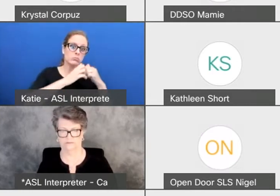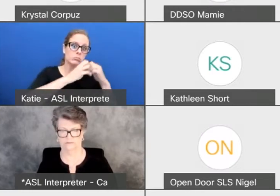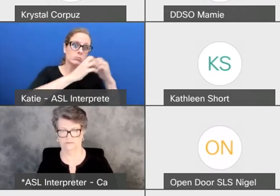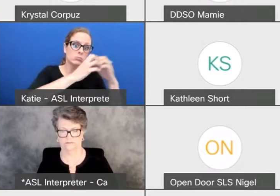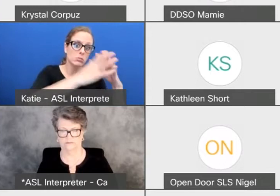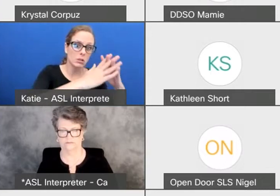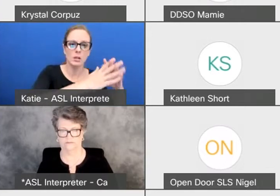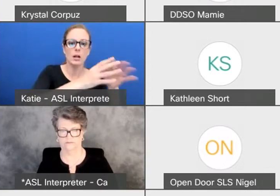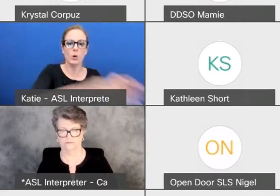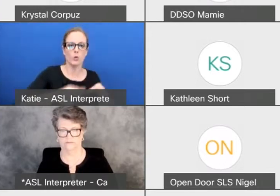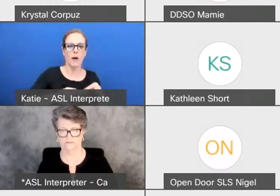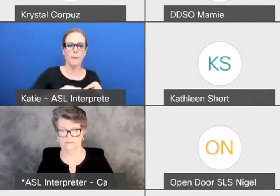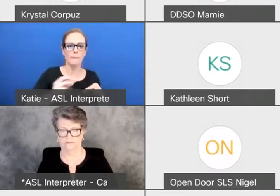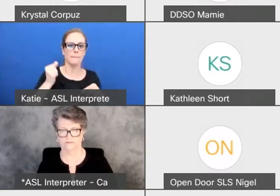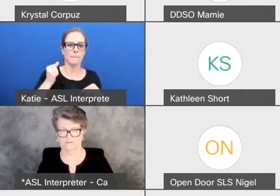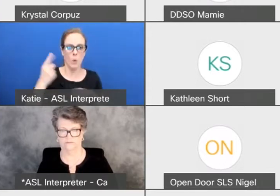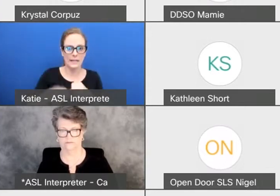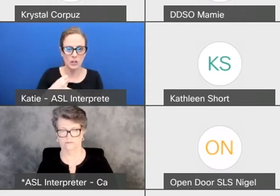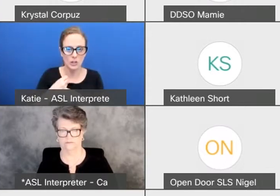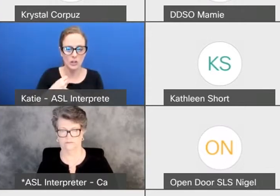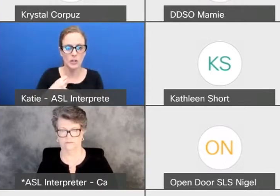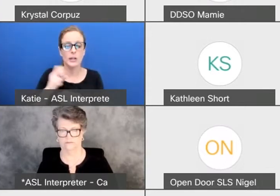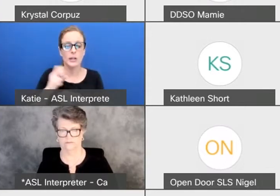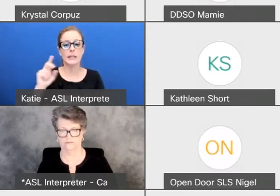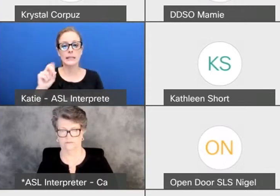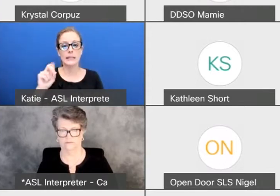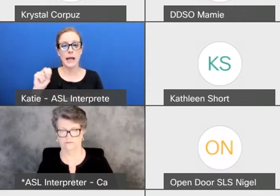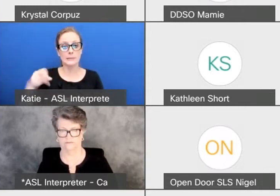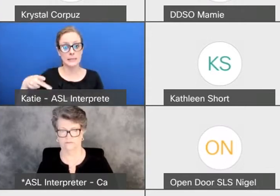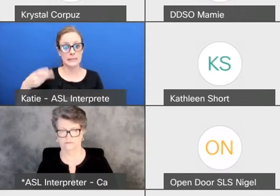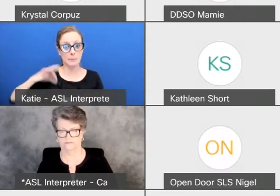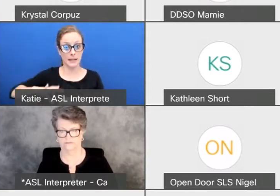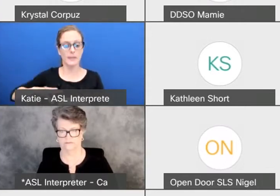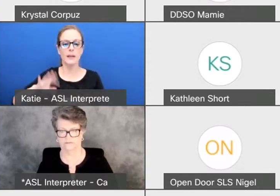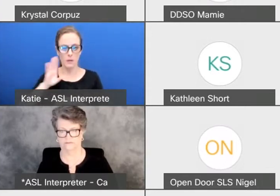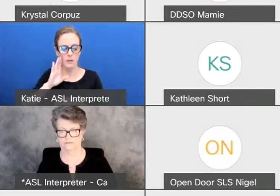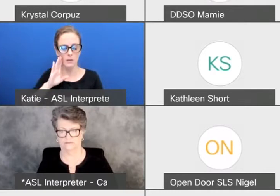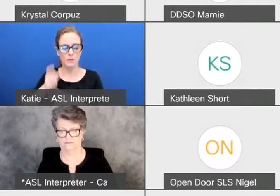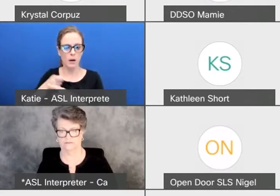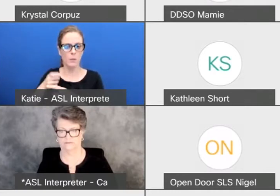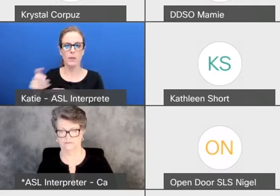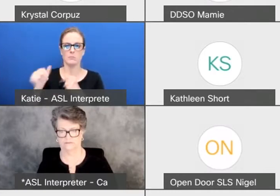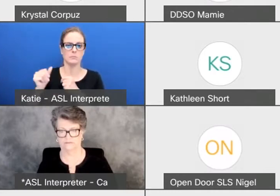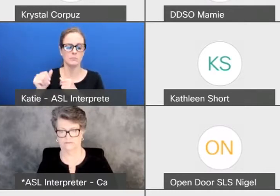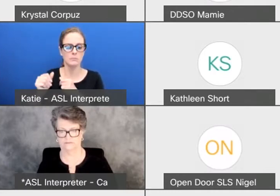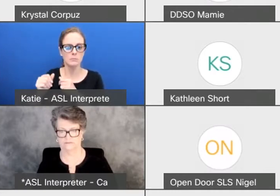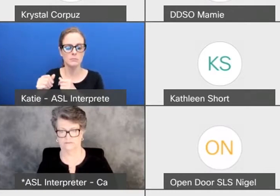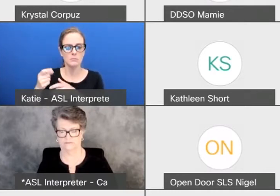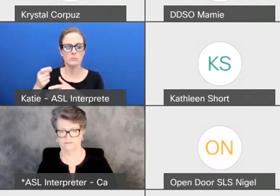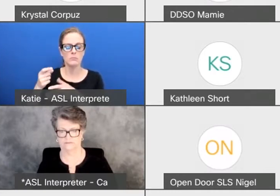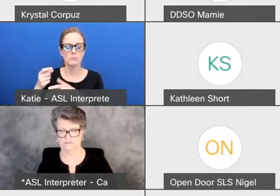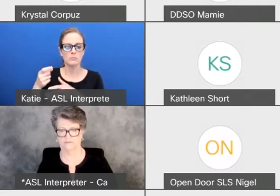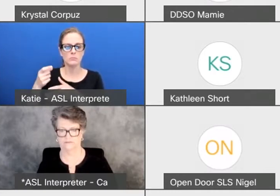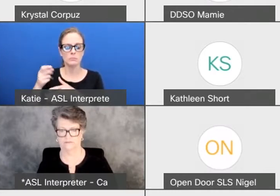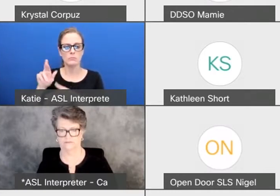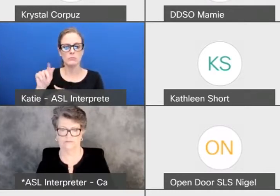year. This action will ensure that DSPs benefit from the accelerated rate increases, and that individuals with developmental disabilities will have access to vital